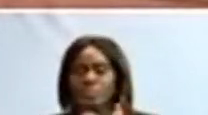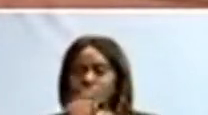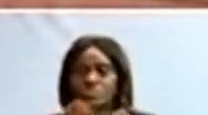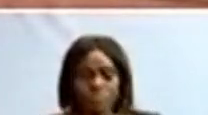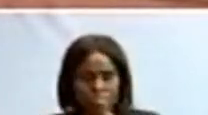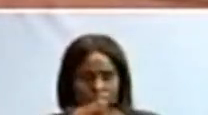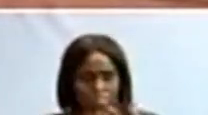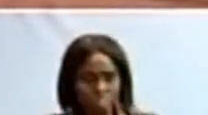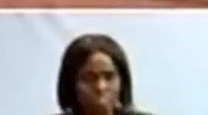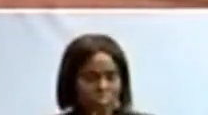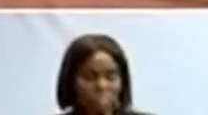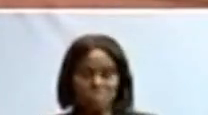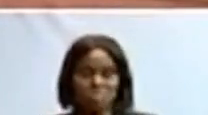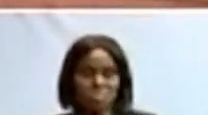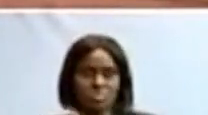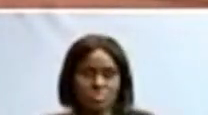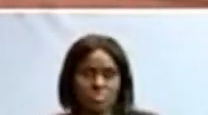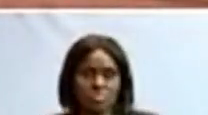recorded here.